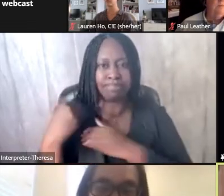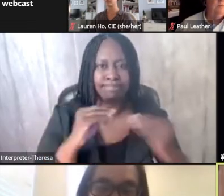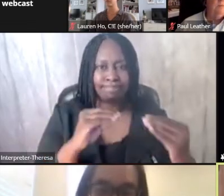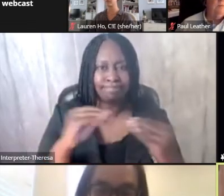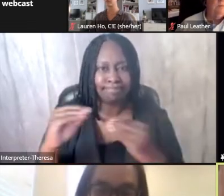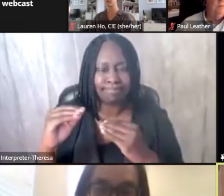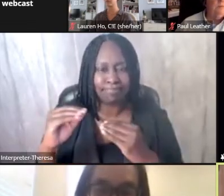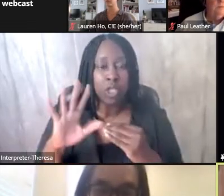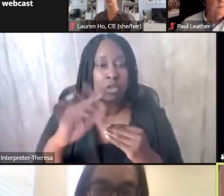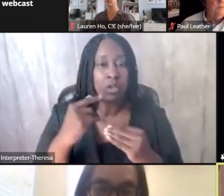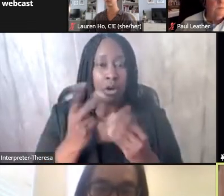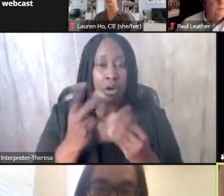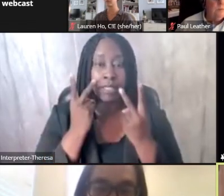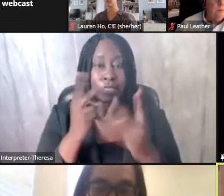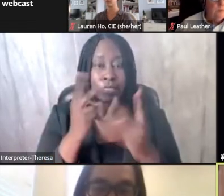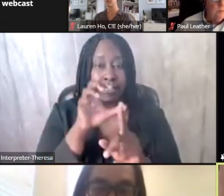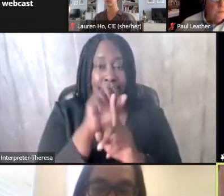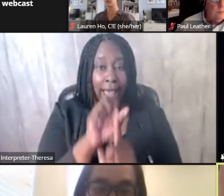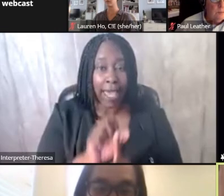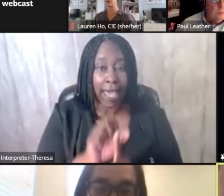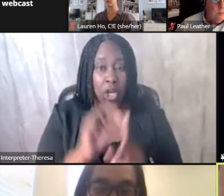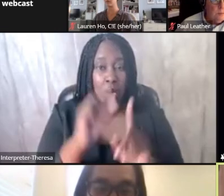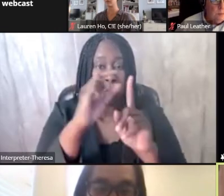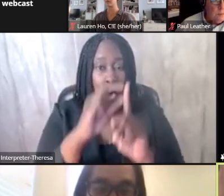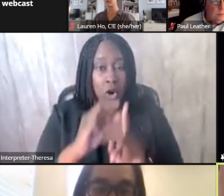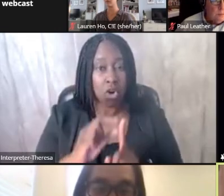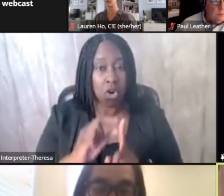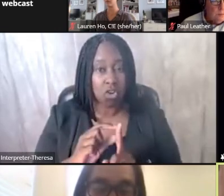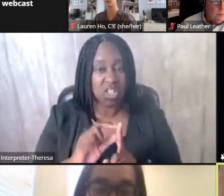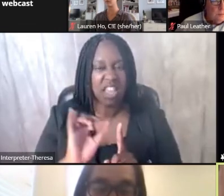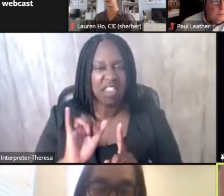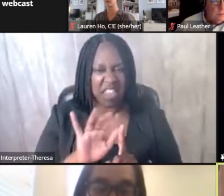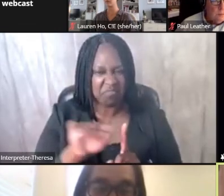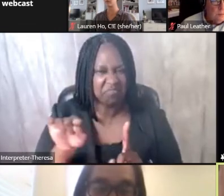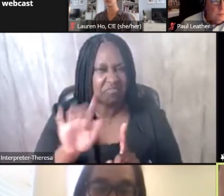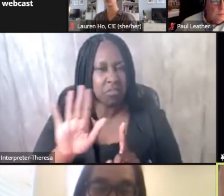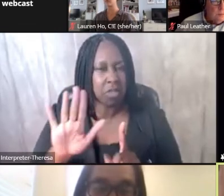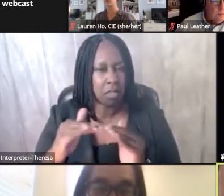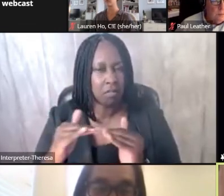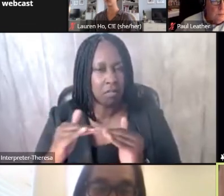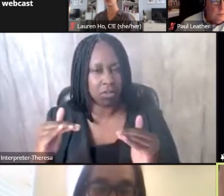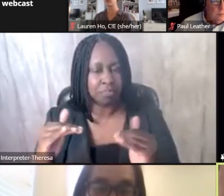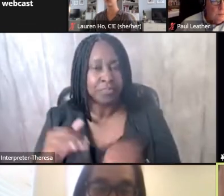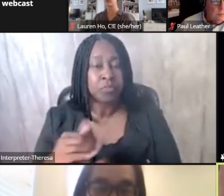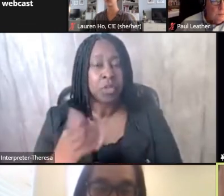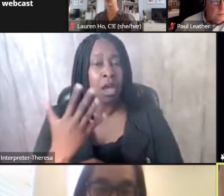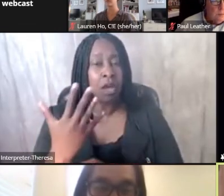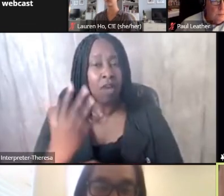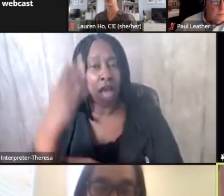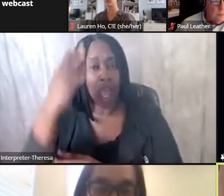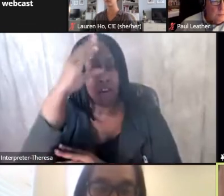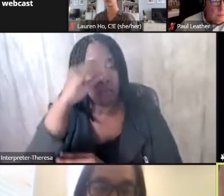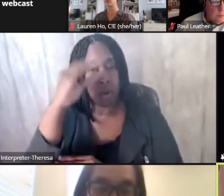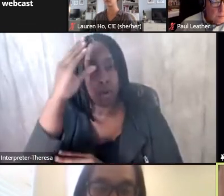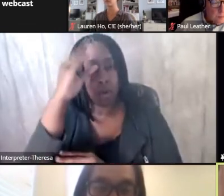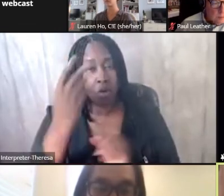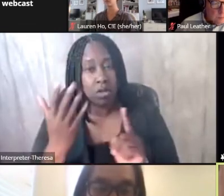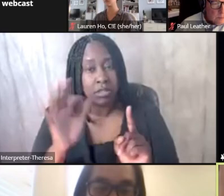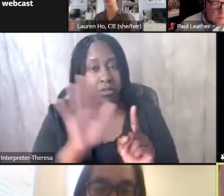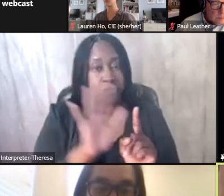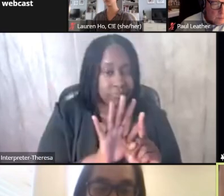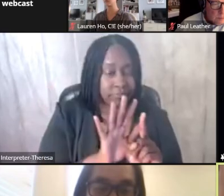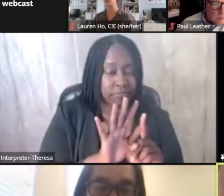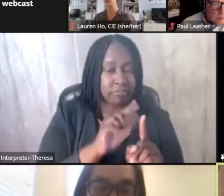is, that's about where they are. So she's been assigned those 5 boys. In the first half of the day, they